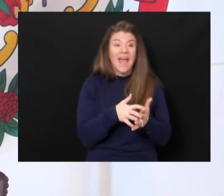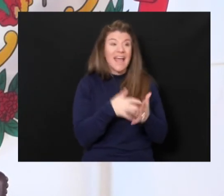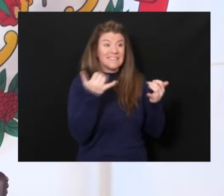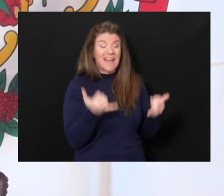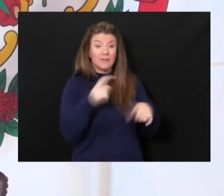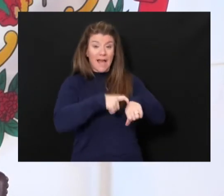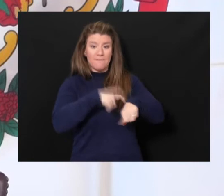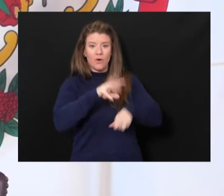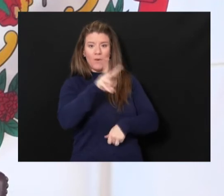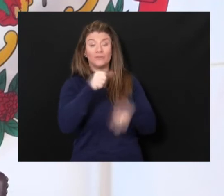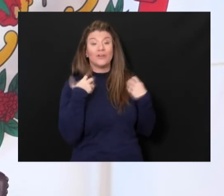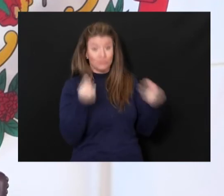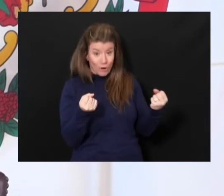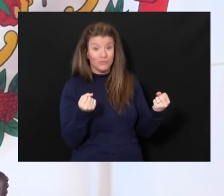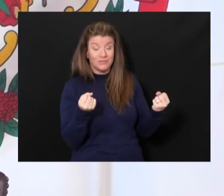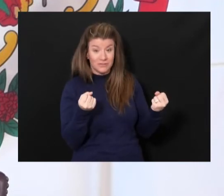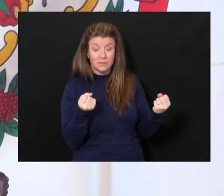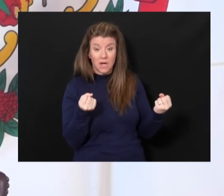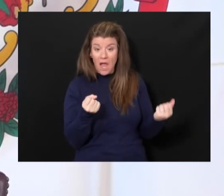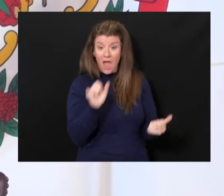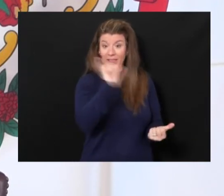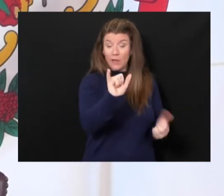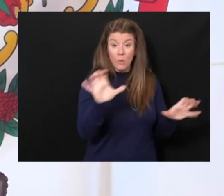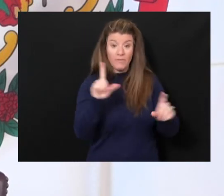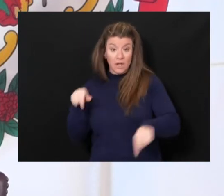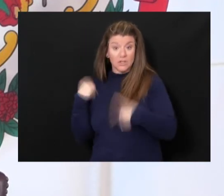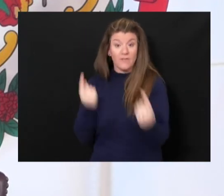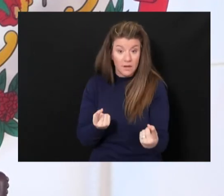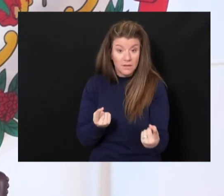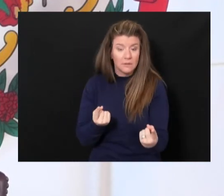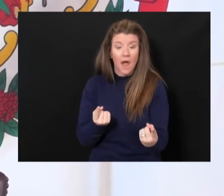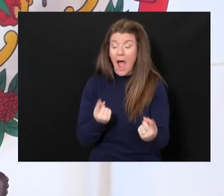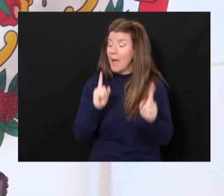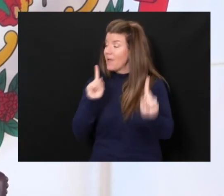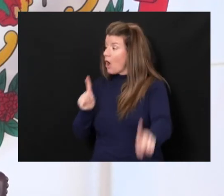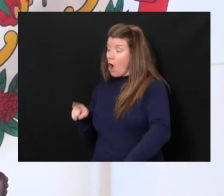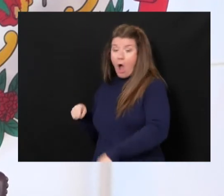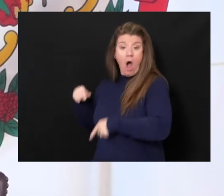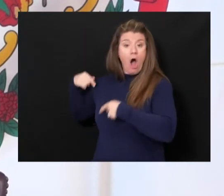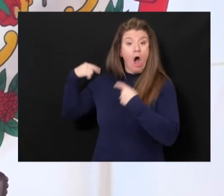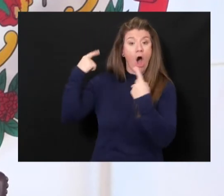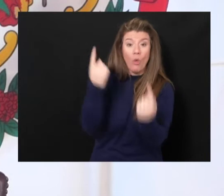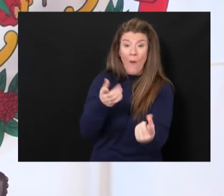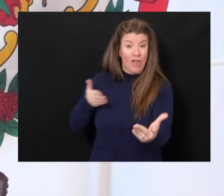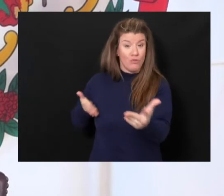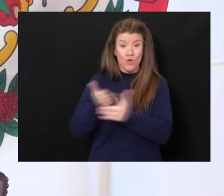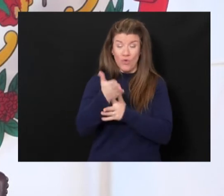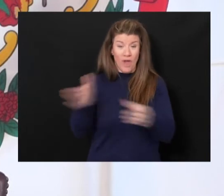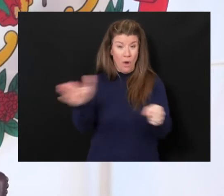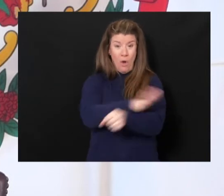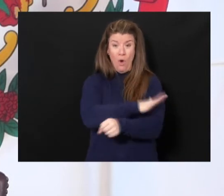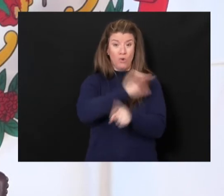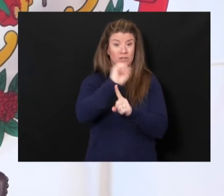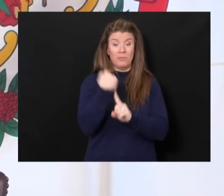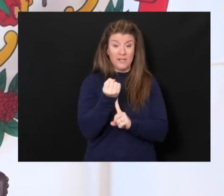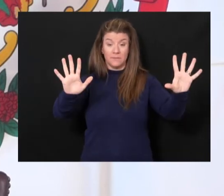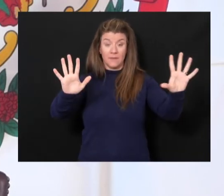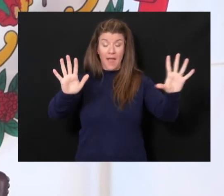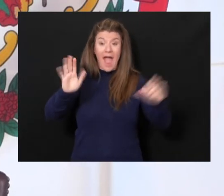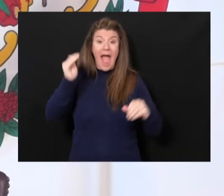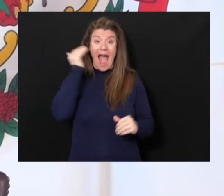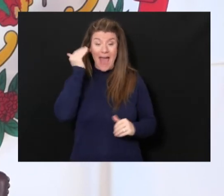Virginia strong. That's what we've done all the way through this whole thing.